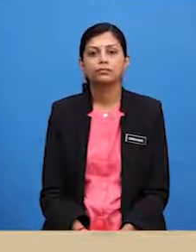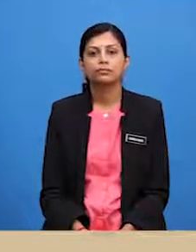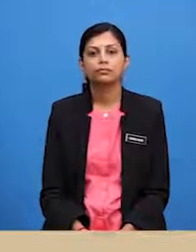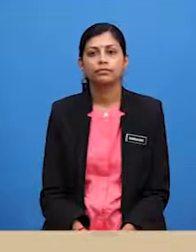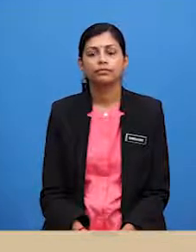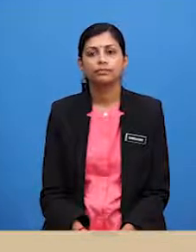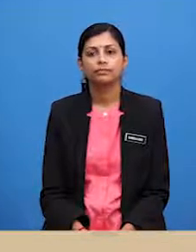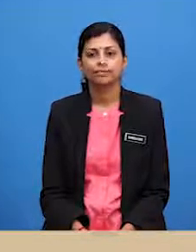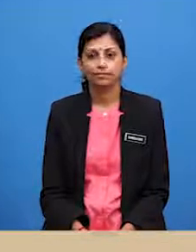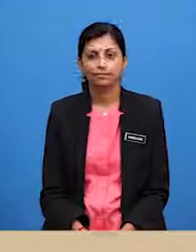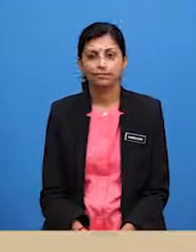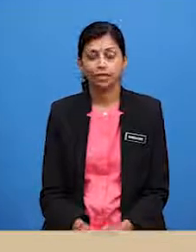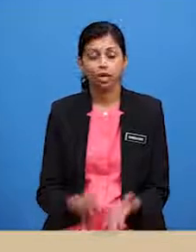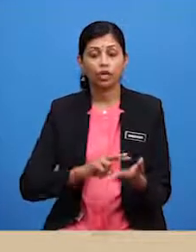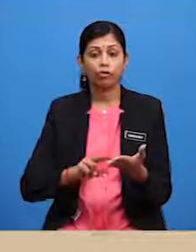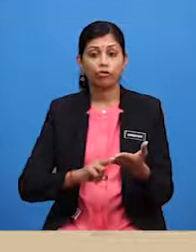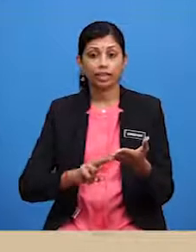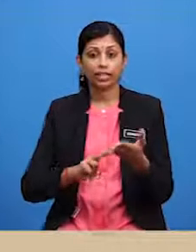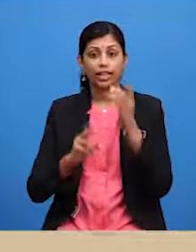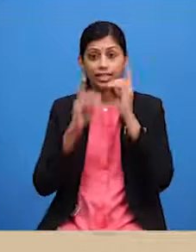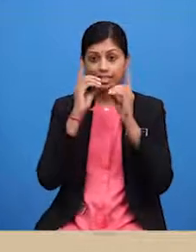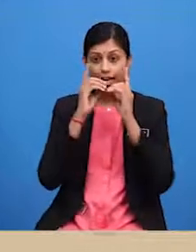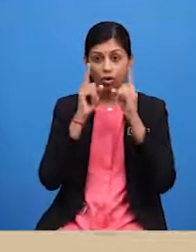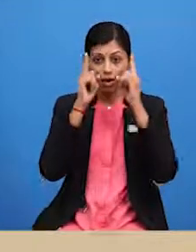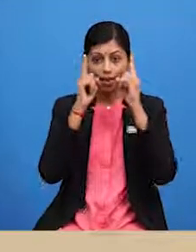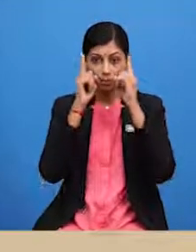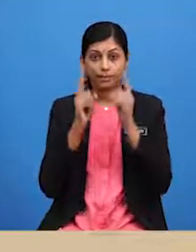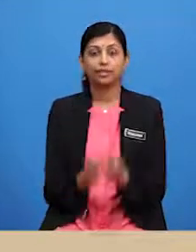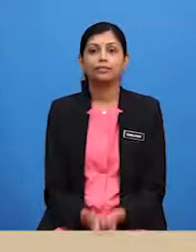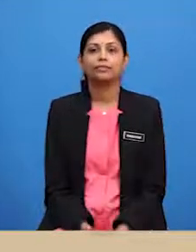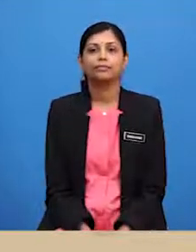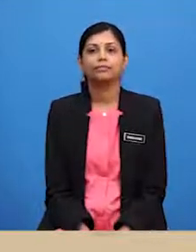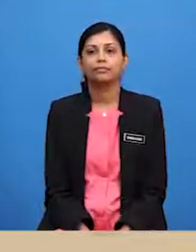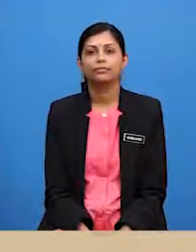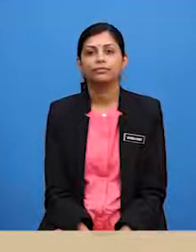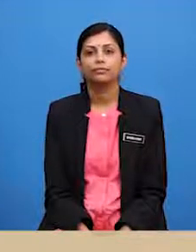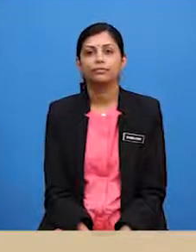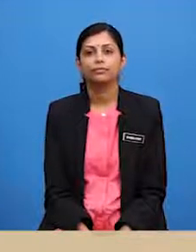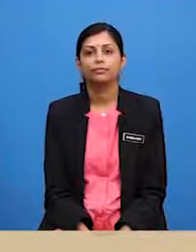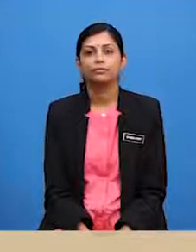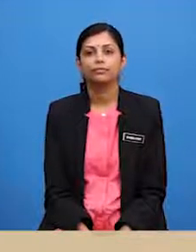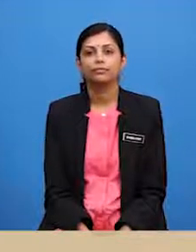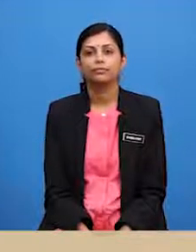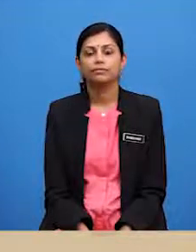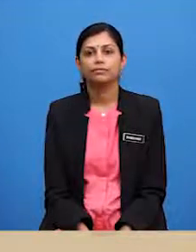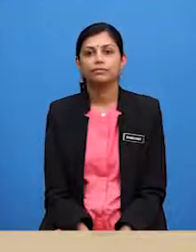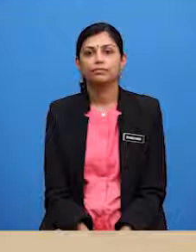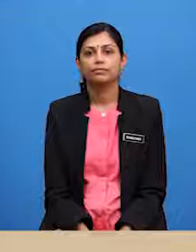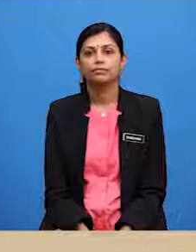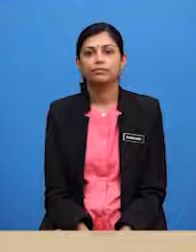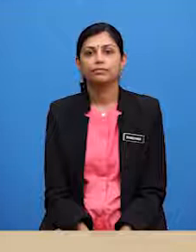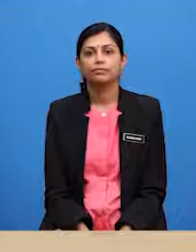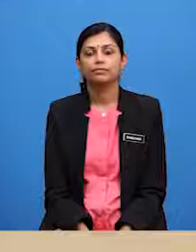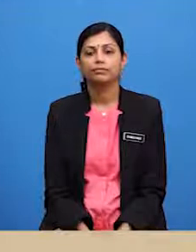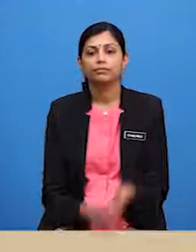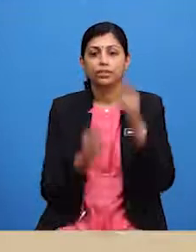I'm lost. I need to go to the museum. I have some information which I gathered from my